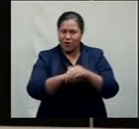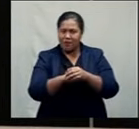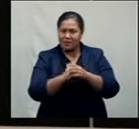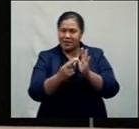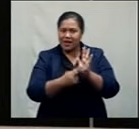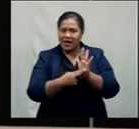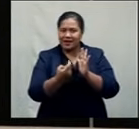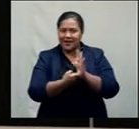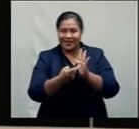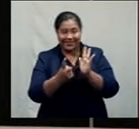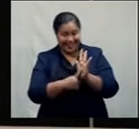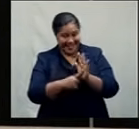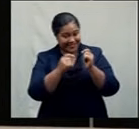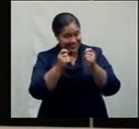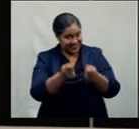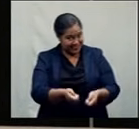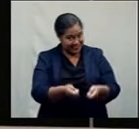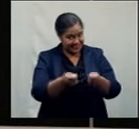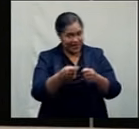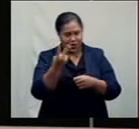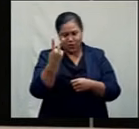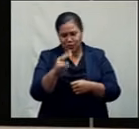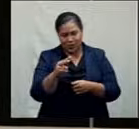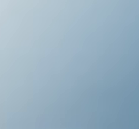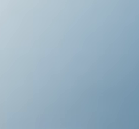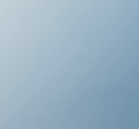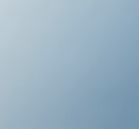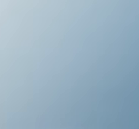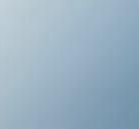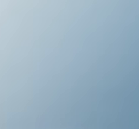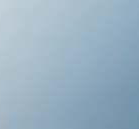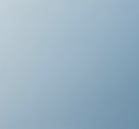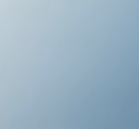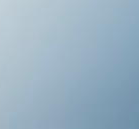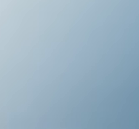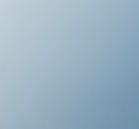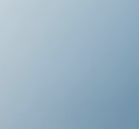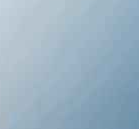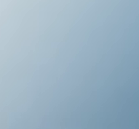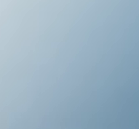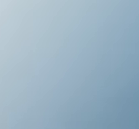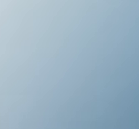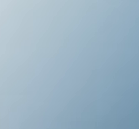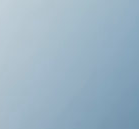NRL's try-scoring charts with 22 four-pointers.